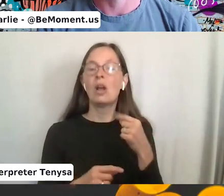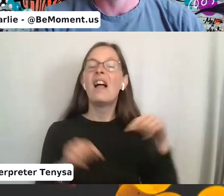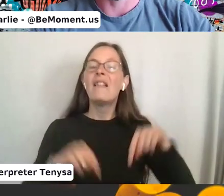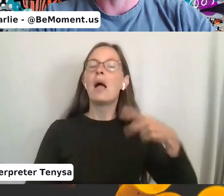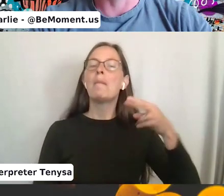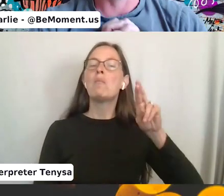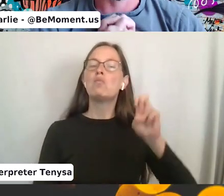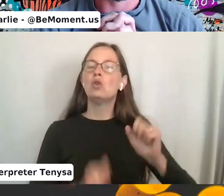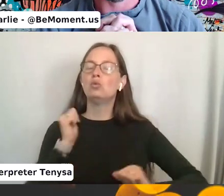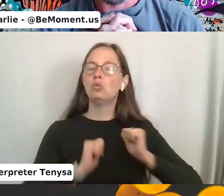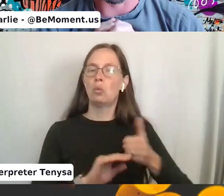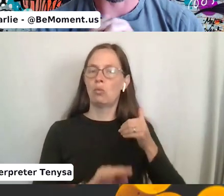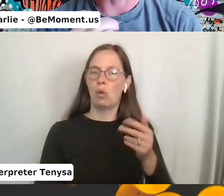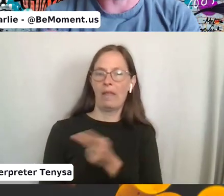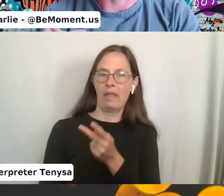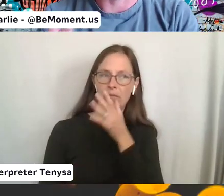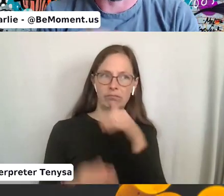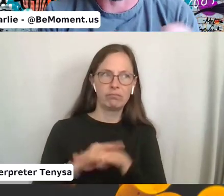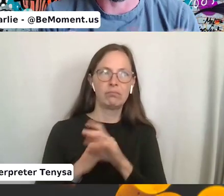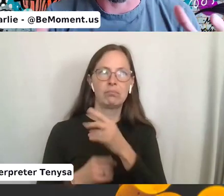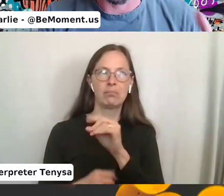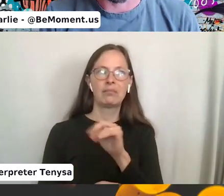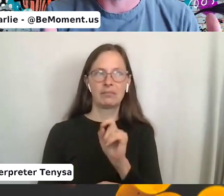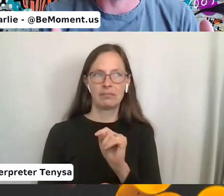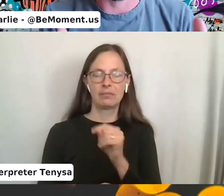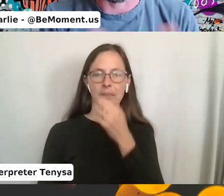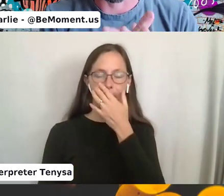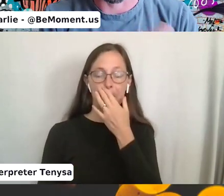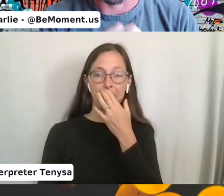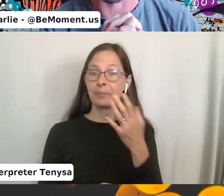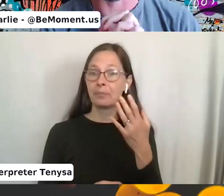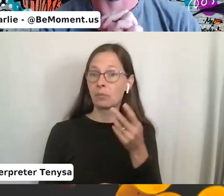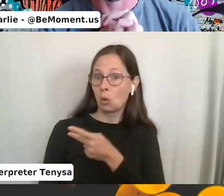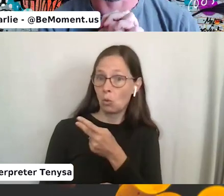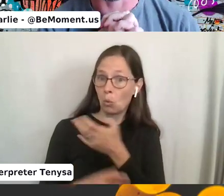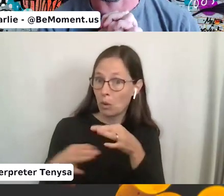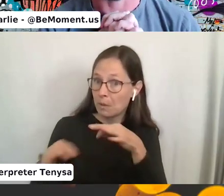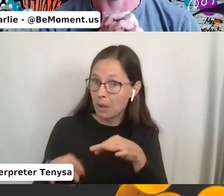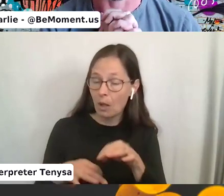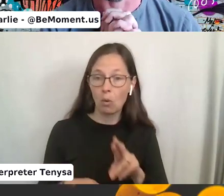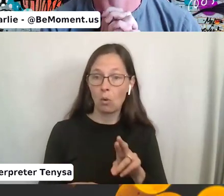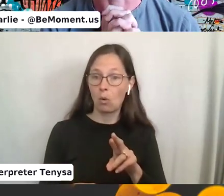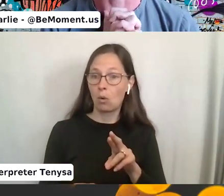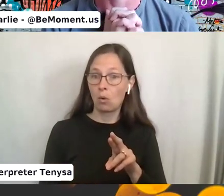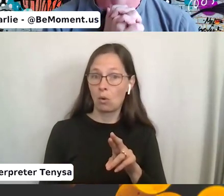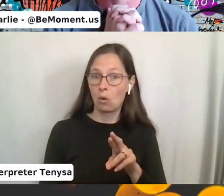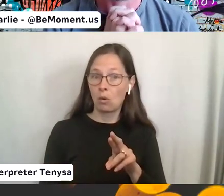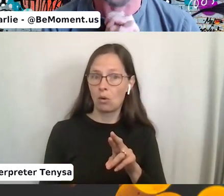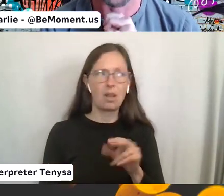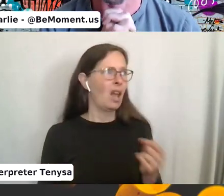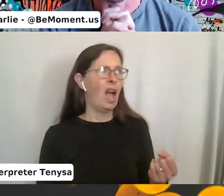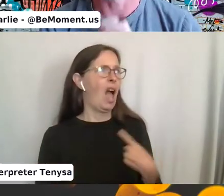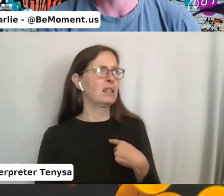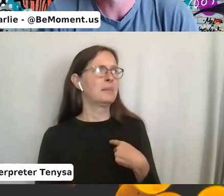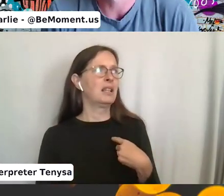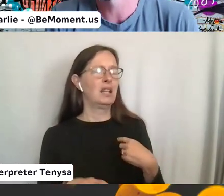So Kim and Bree, would you like me to explain a little bit, or would you like to talk about how you don't want to? Don't ask me to